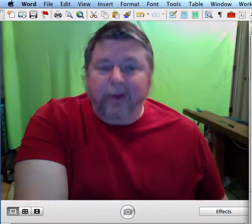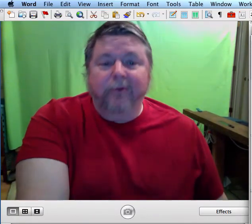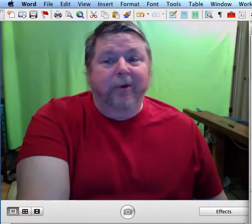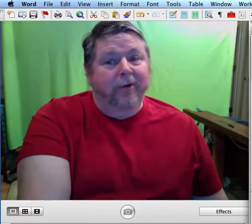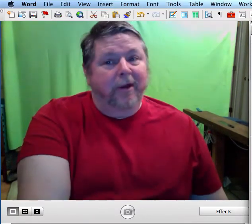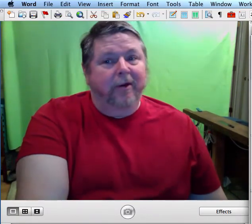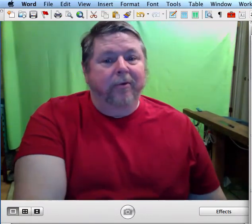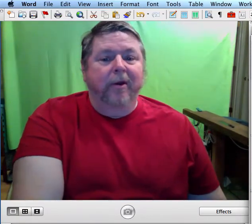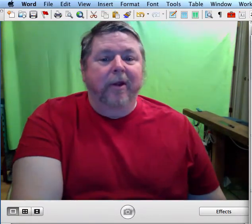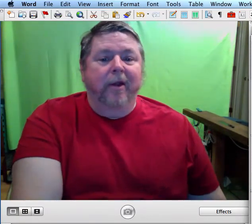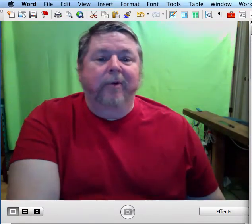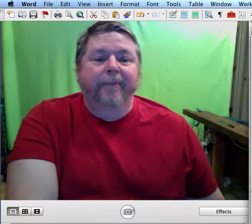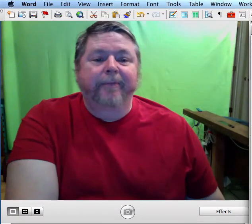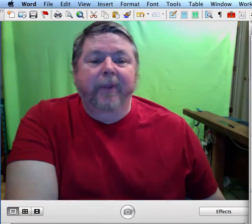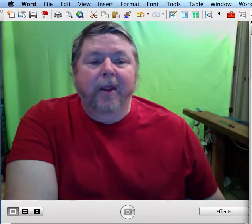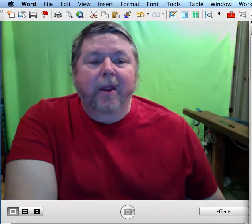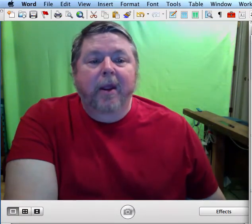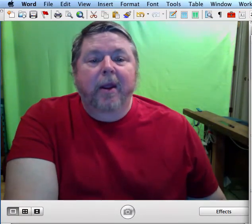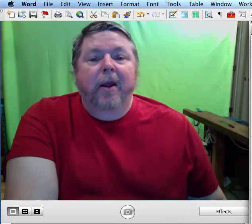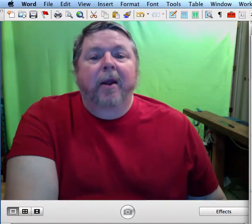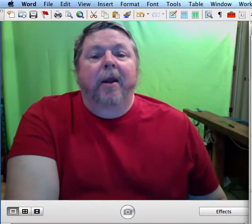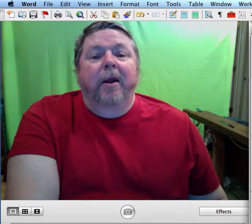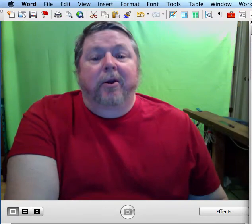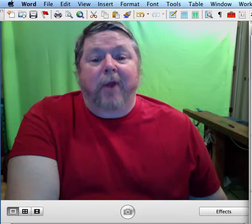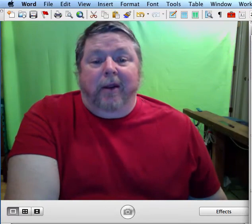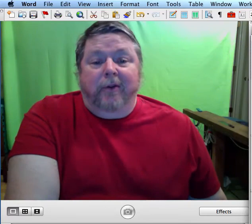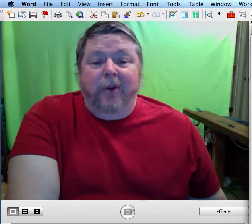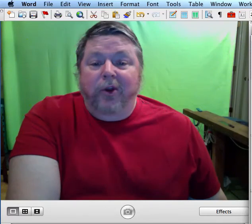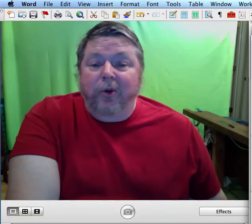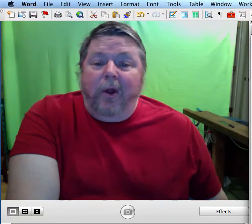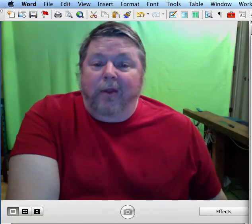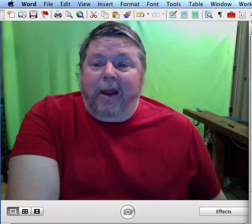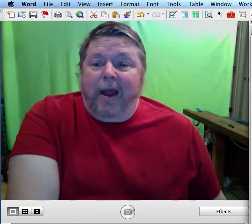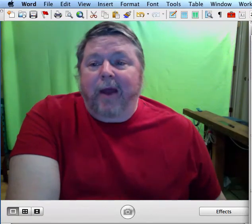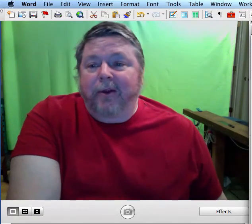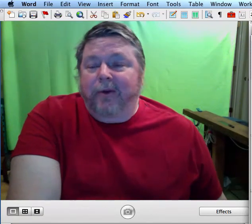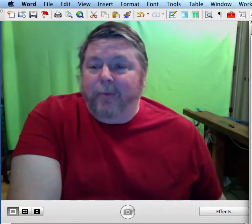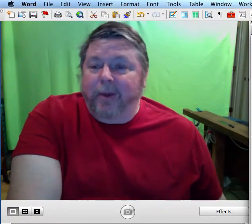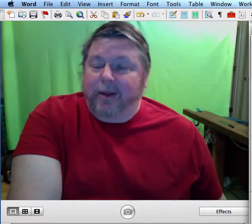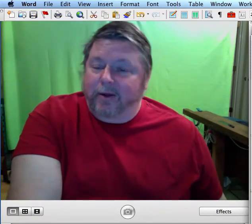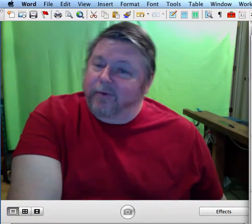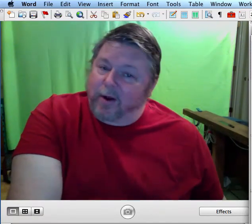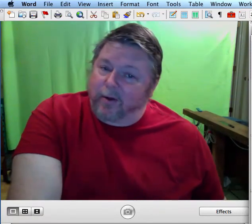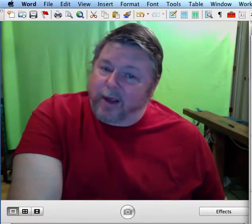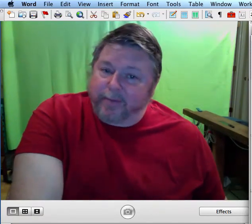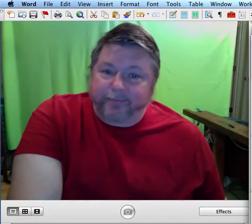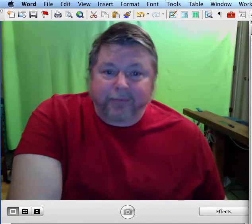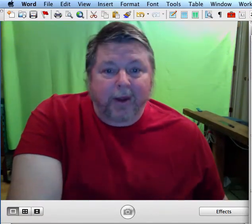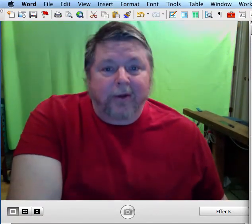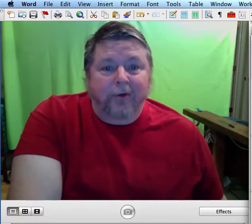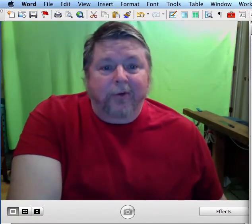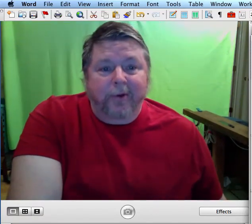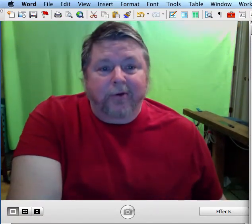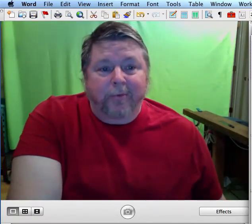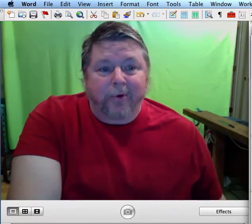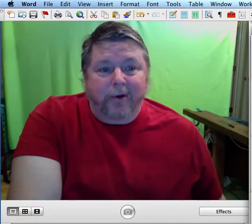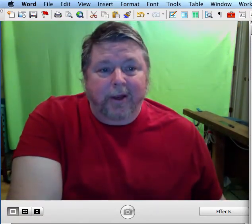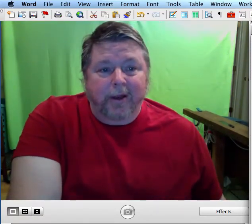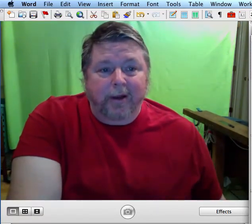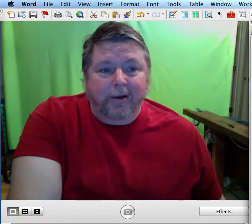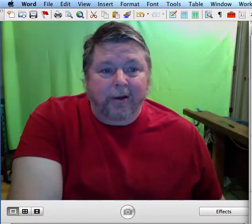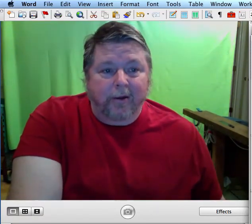interpreter does and what you need to do as well. Great. So you do all of that. How do you tell me that you've done all of that? You submit your